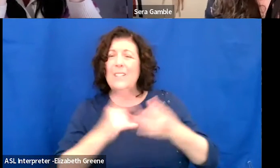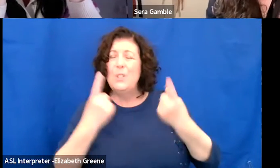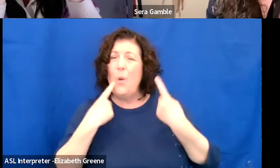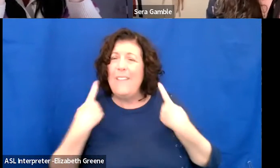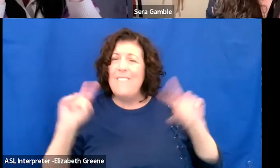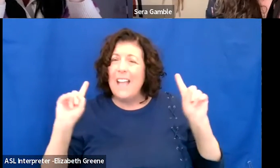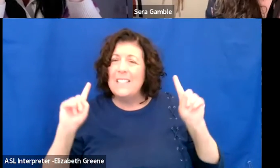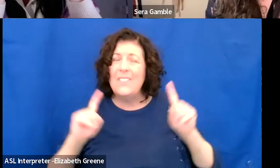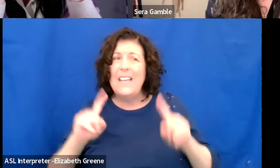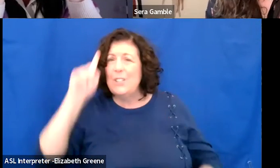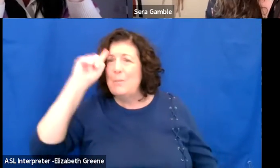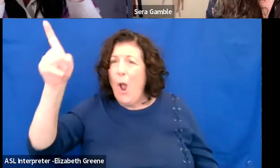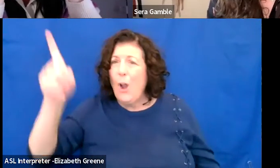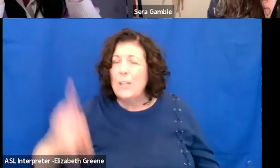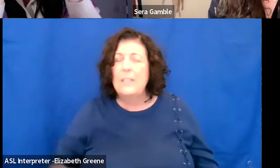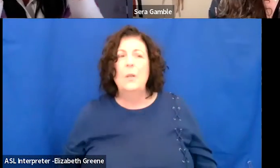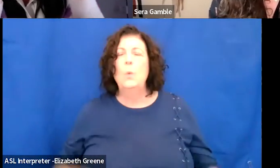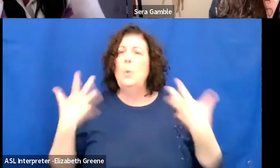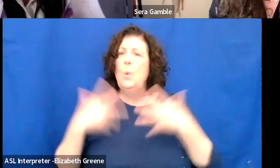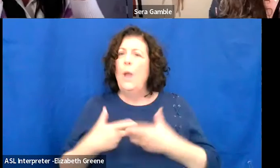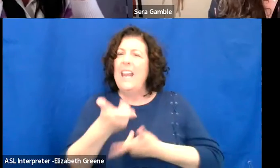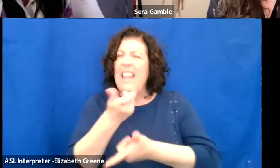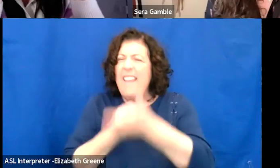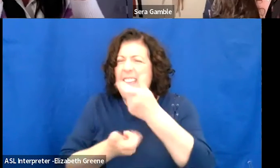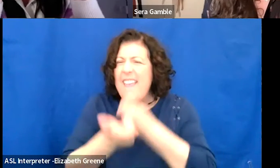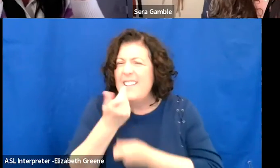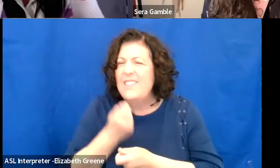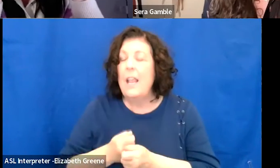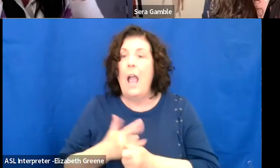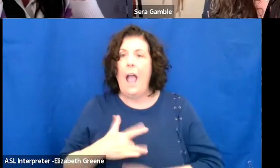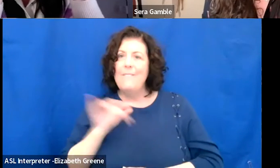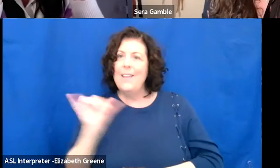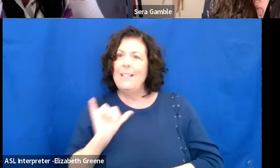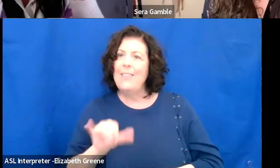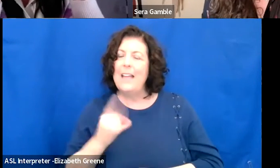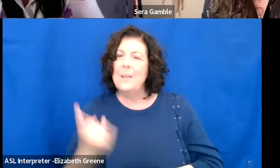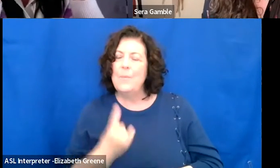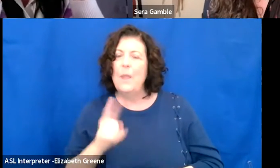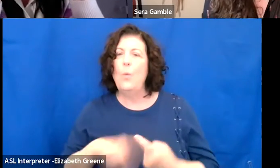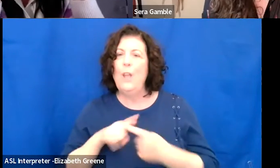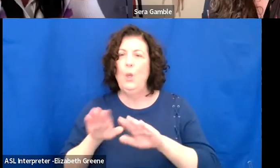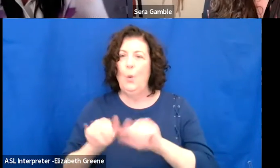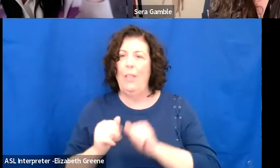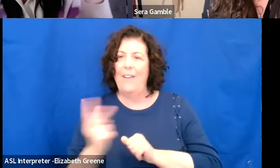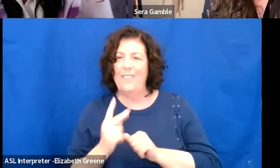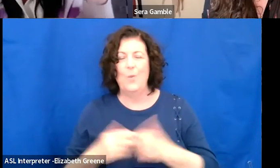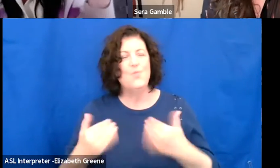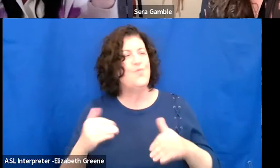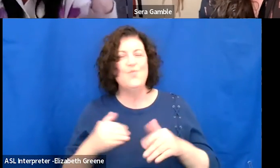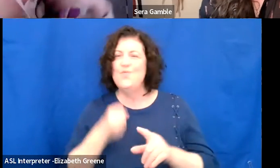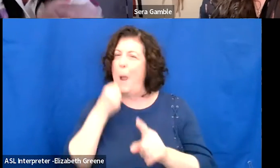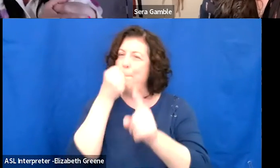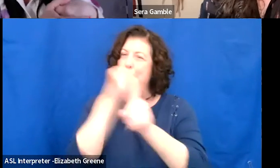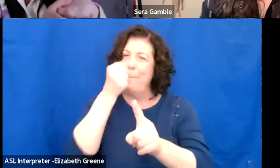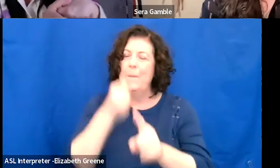smart. And what an engaging. Also, I feel like that's something that when you guys leave, they're like, that was really smart. That was, we've